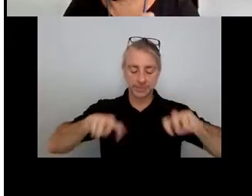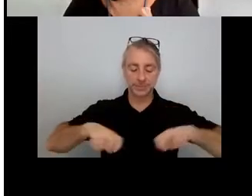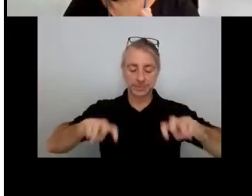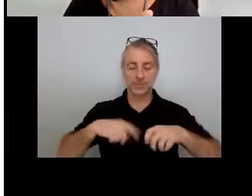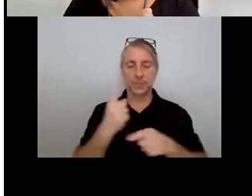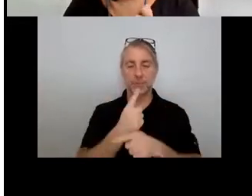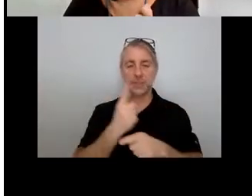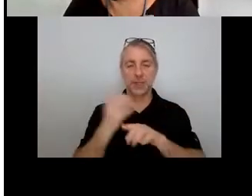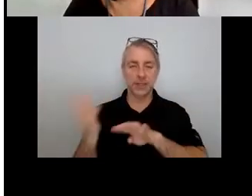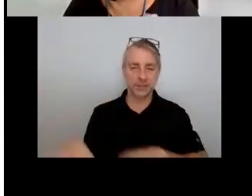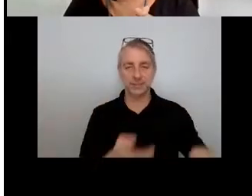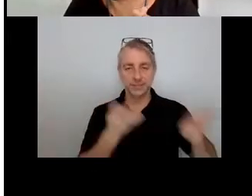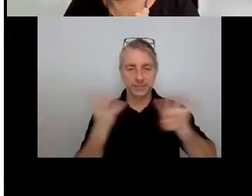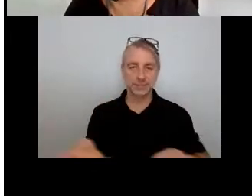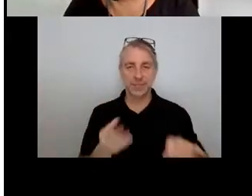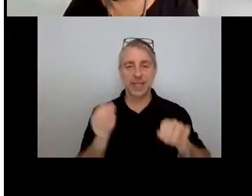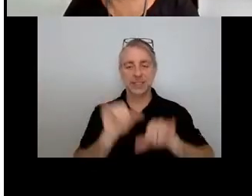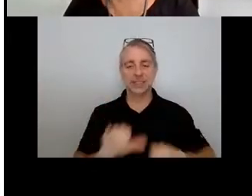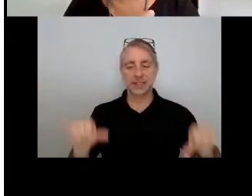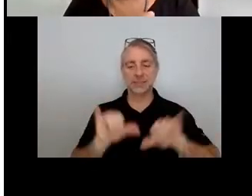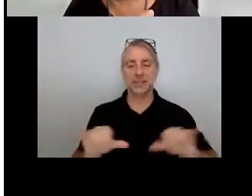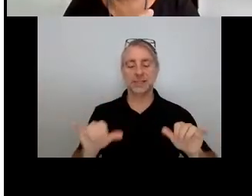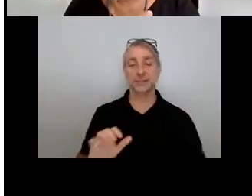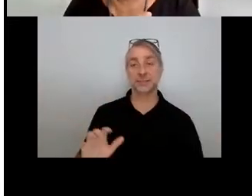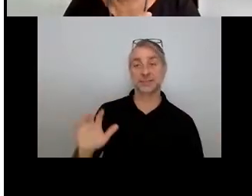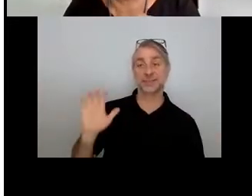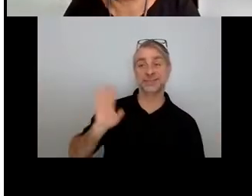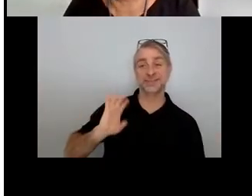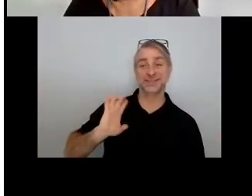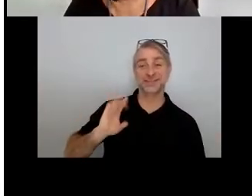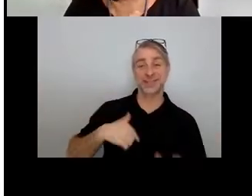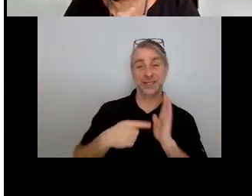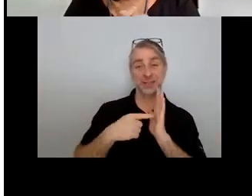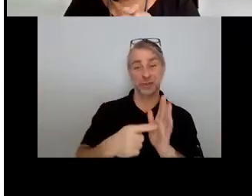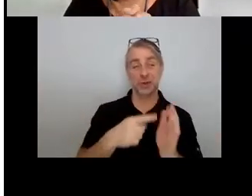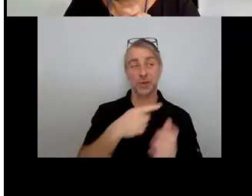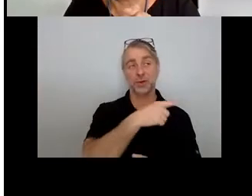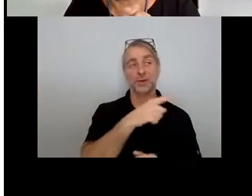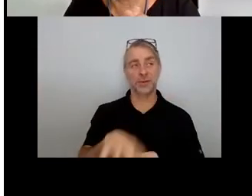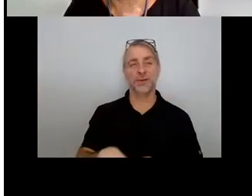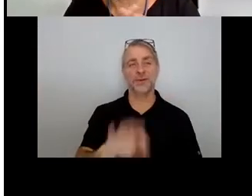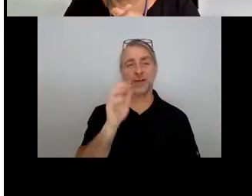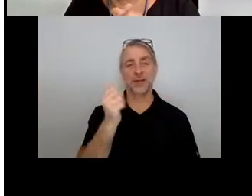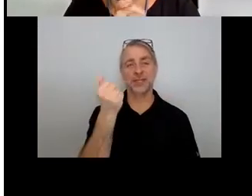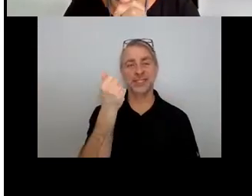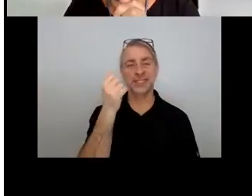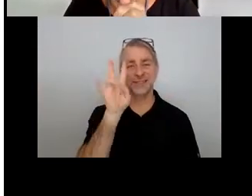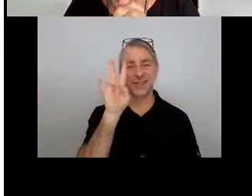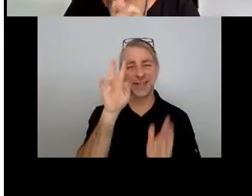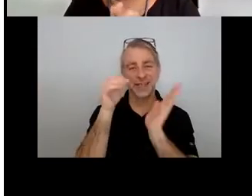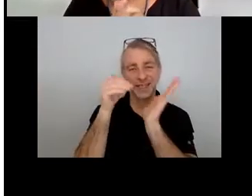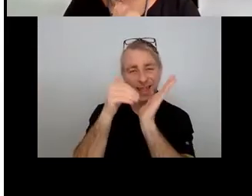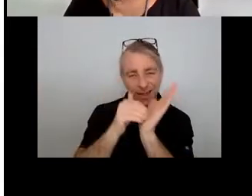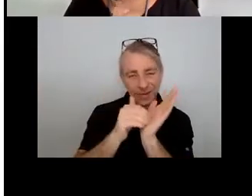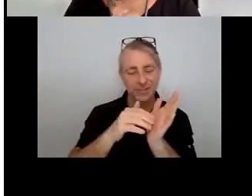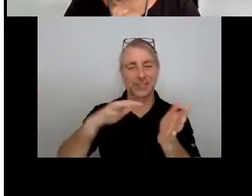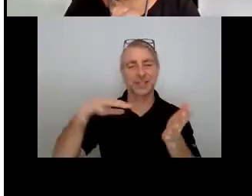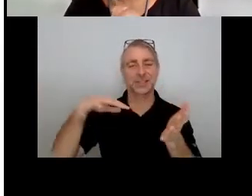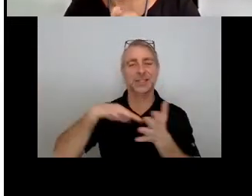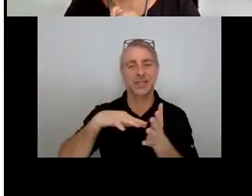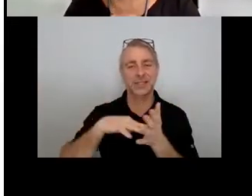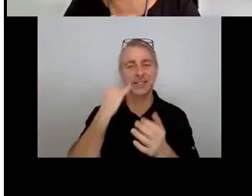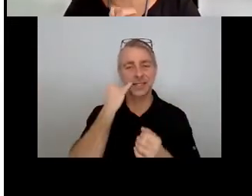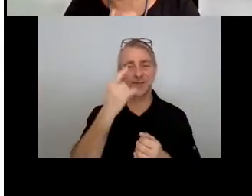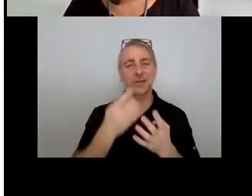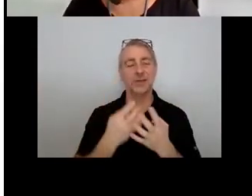example I just showed you identified 17,000 plus studies. So you can see if you're screening 17,000